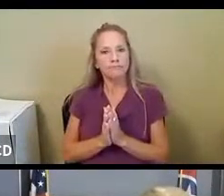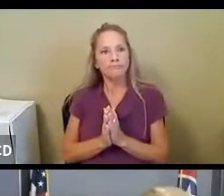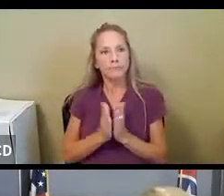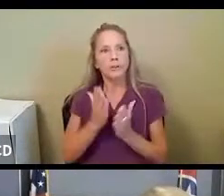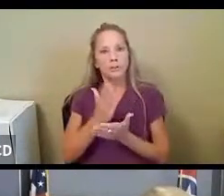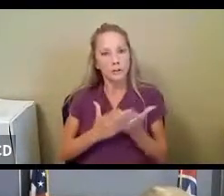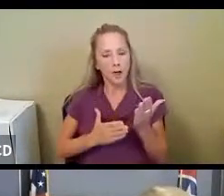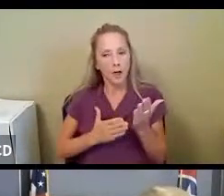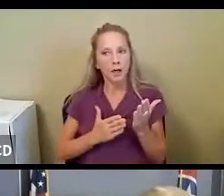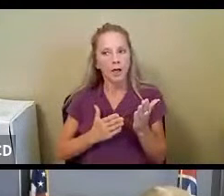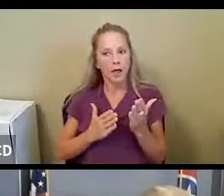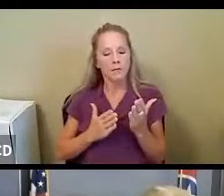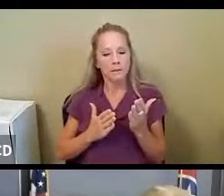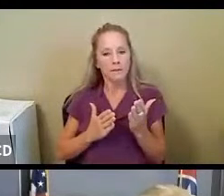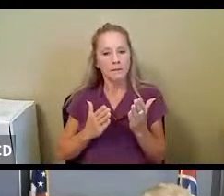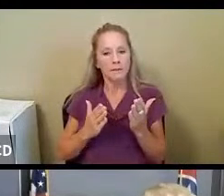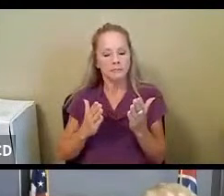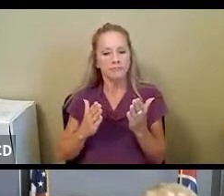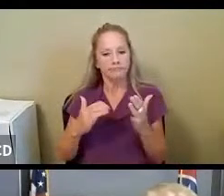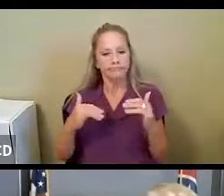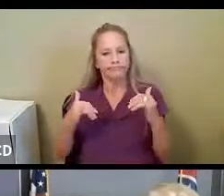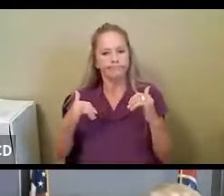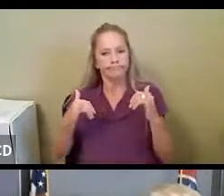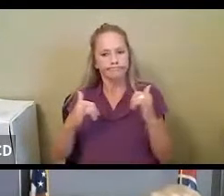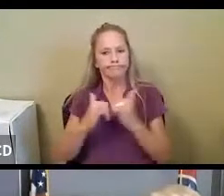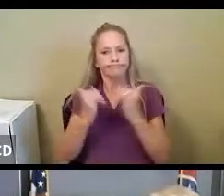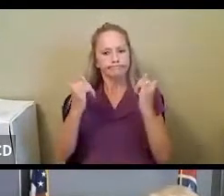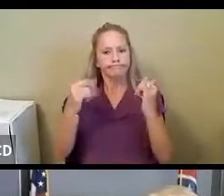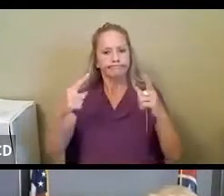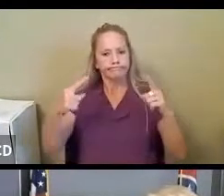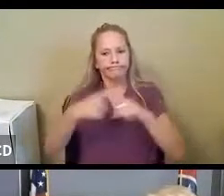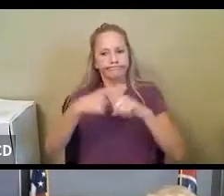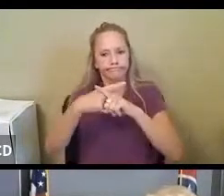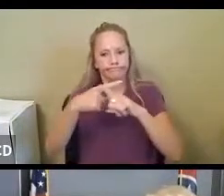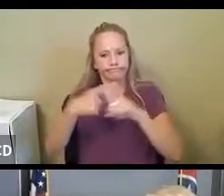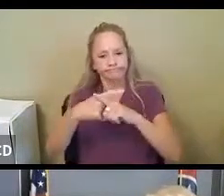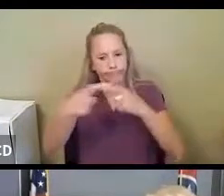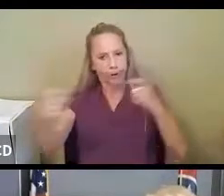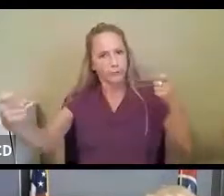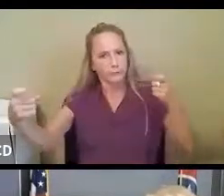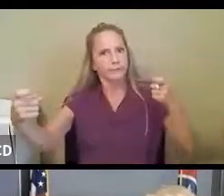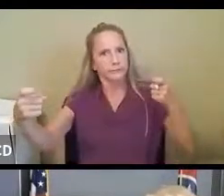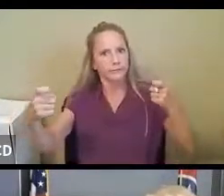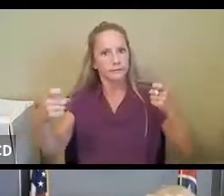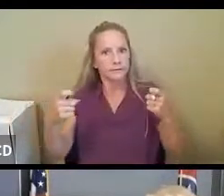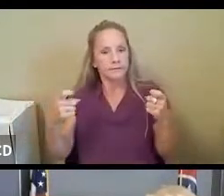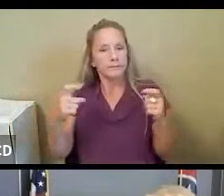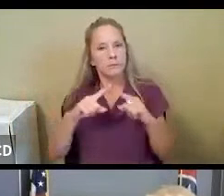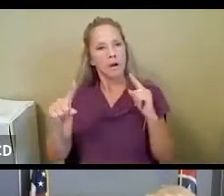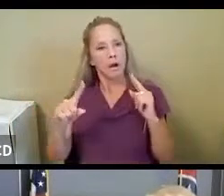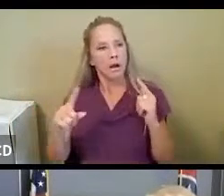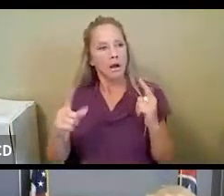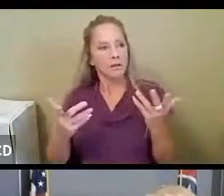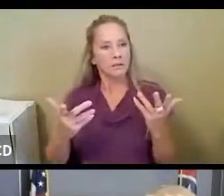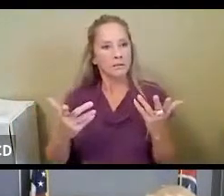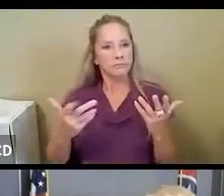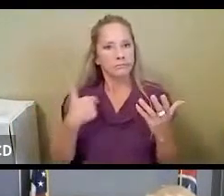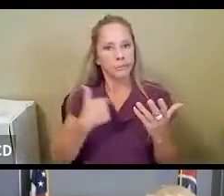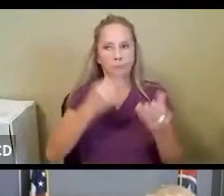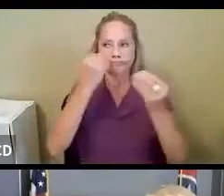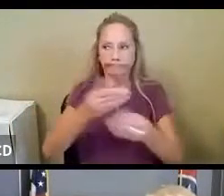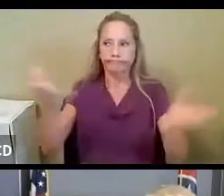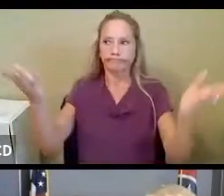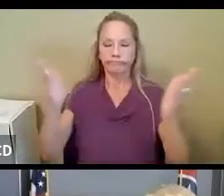controversial, to say the least. And I think having that information out in front of the public with our best